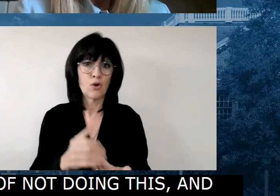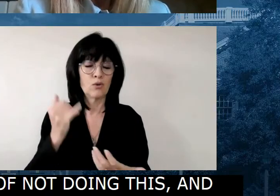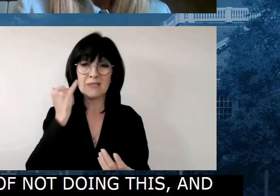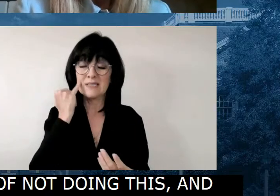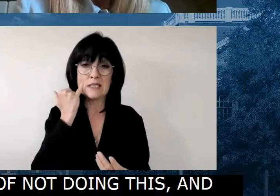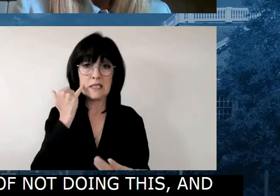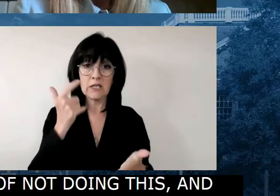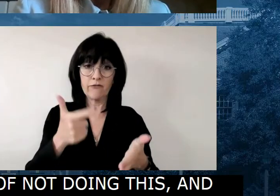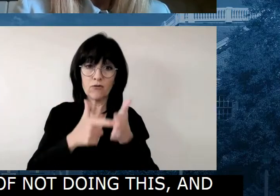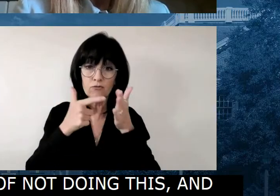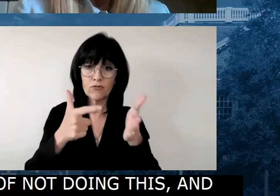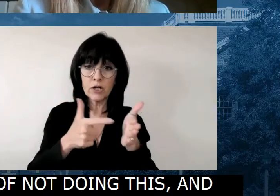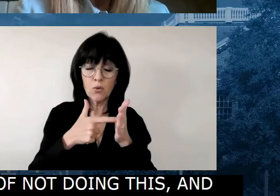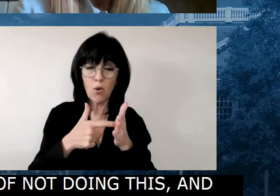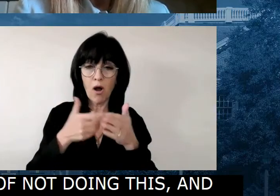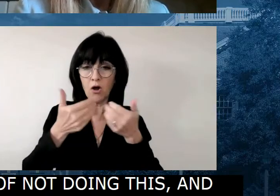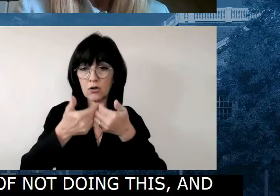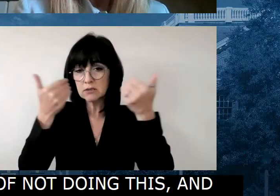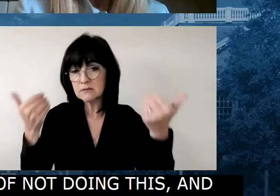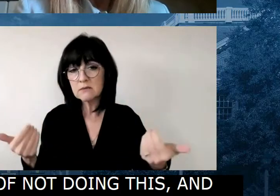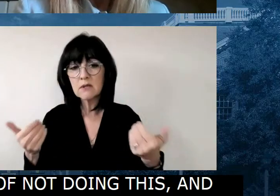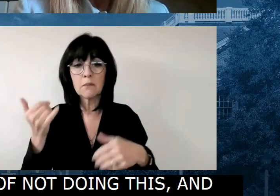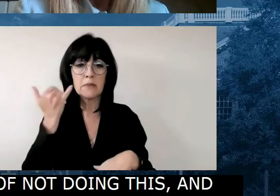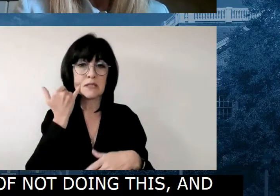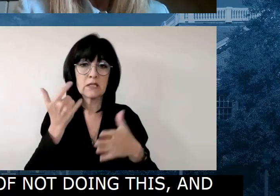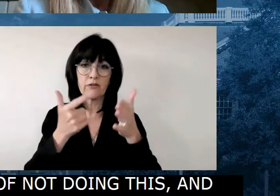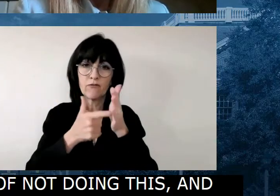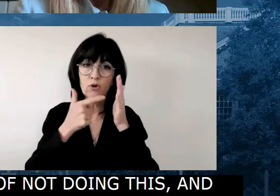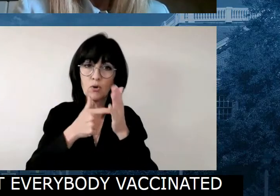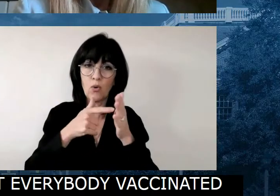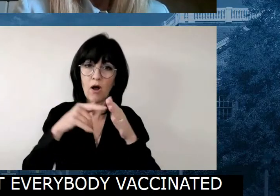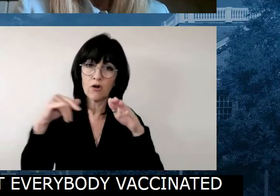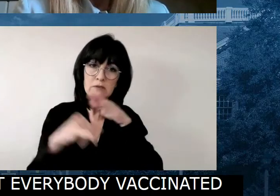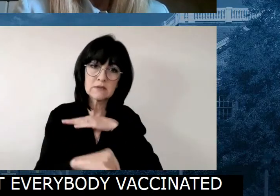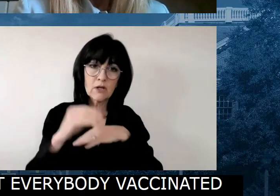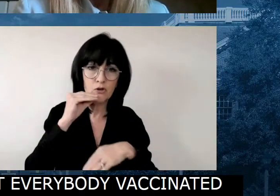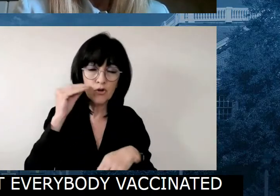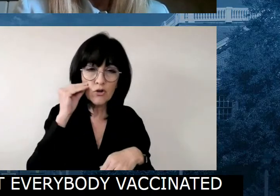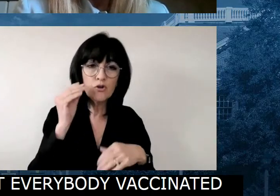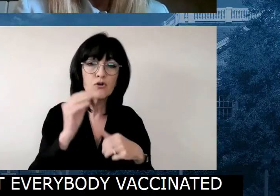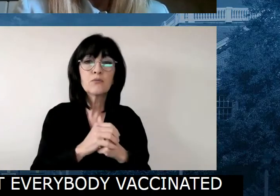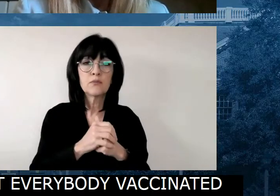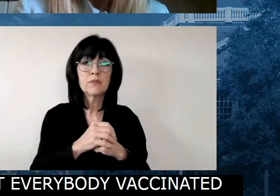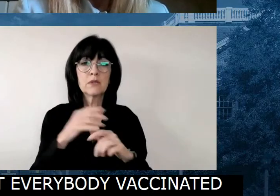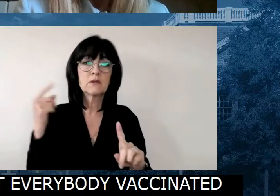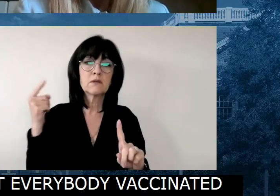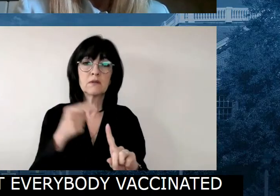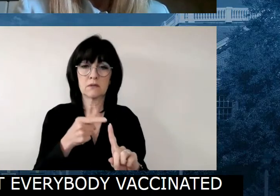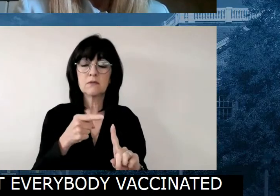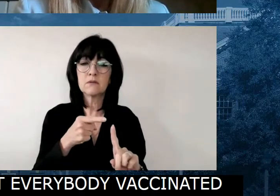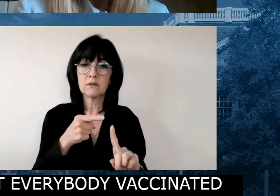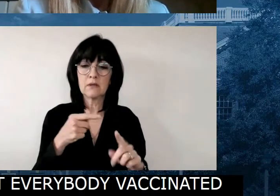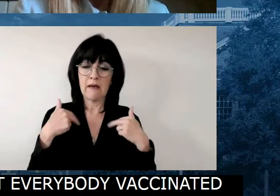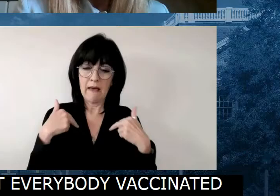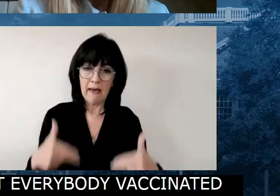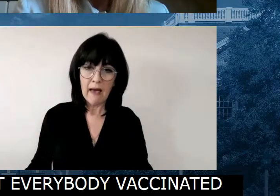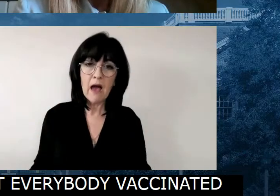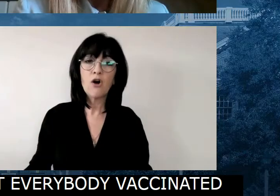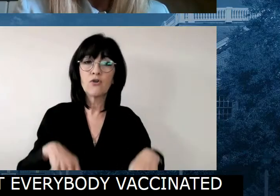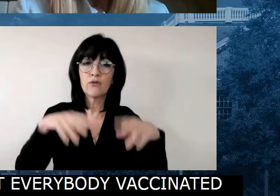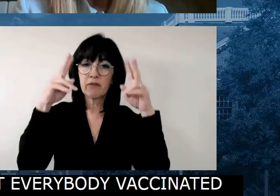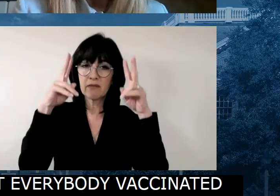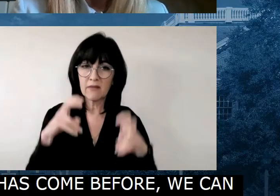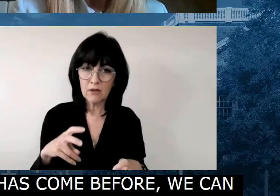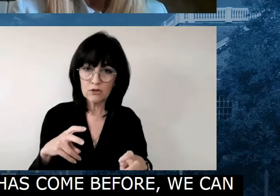what has come before. We can talk about the health and other issues that have occurred